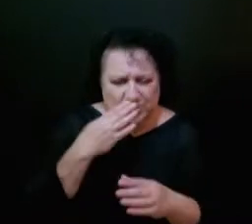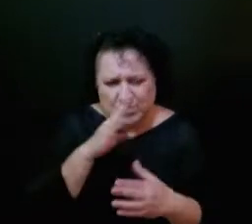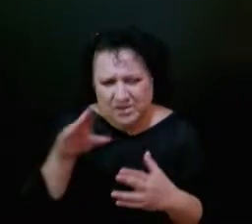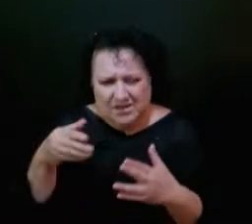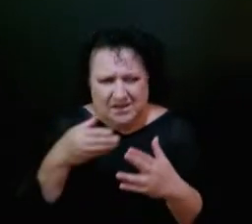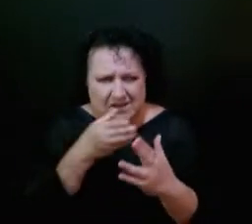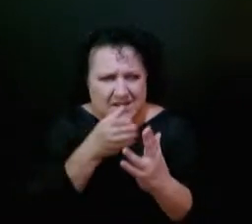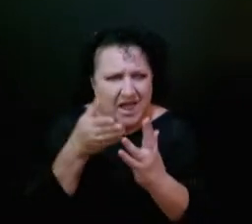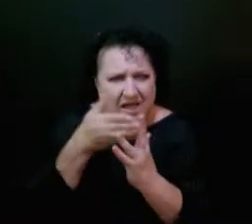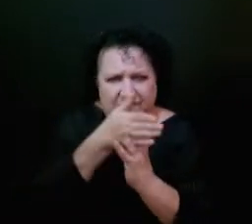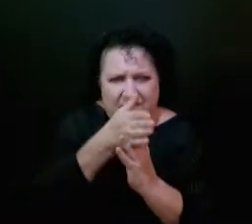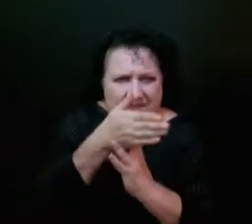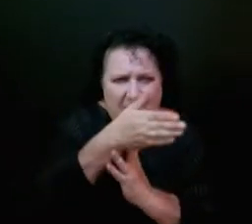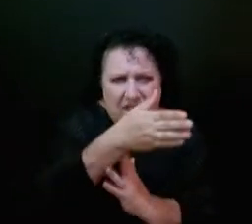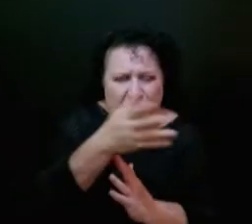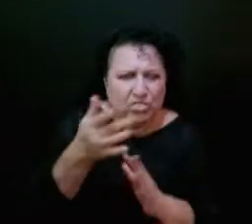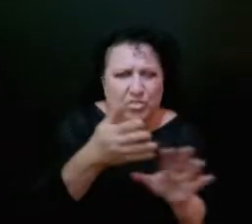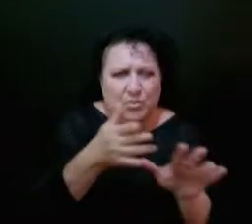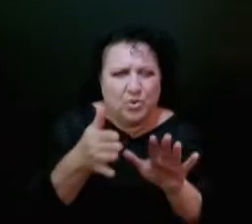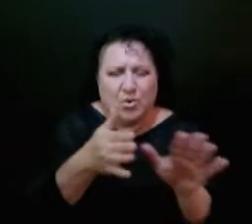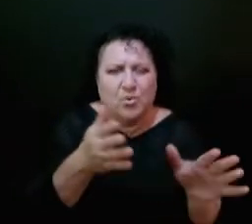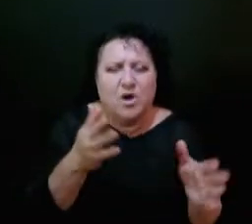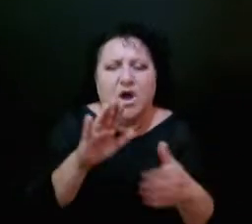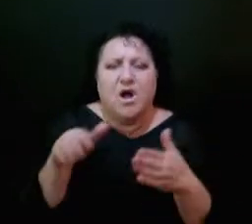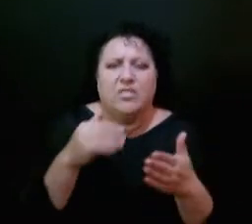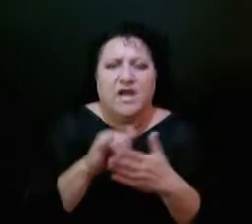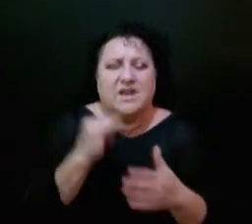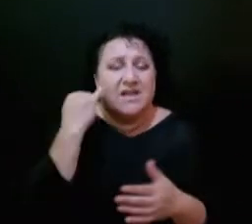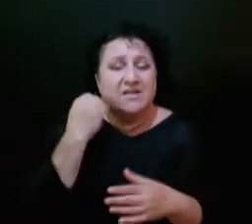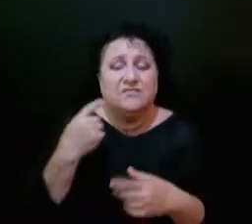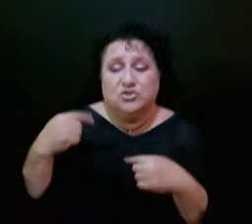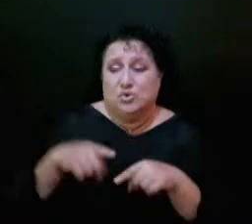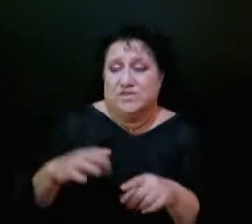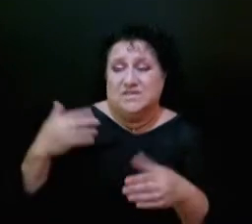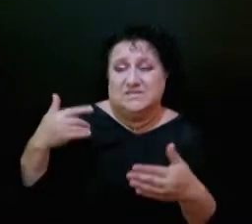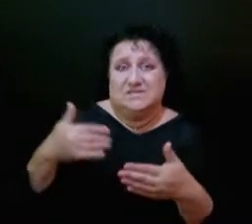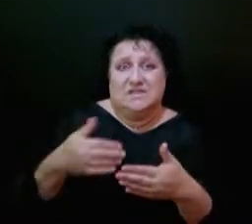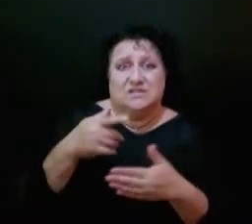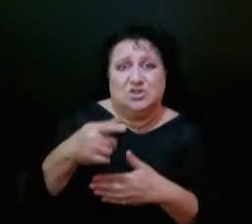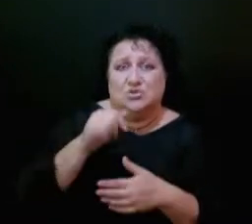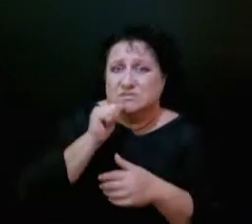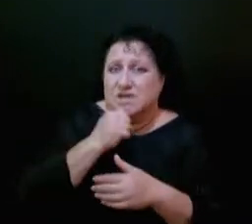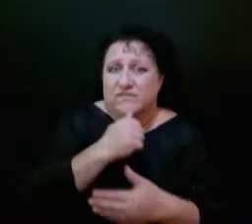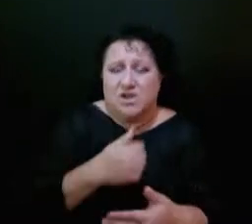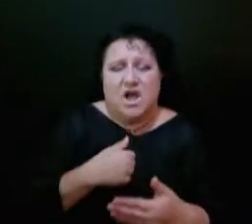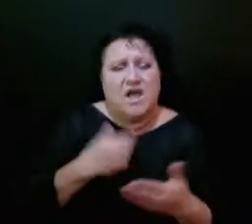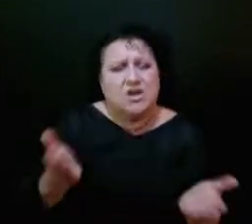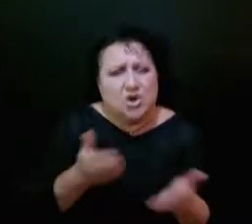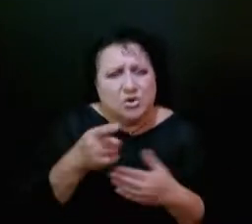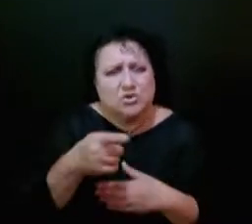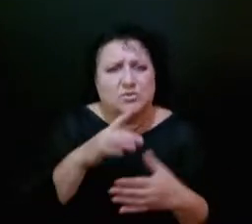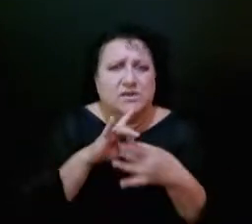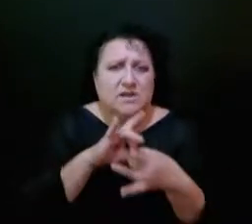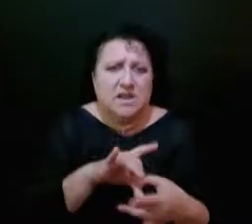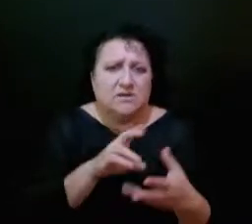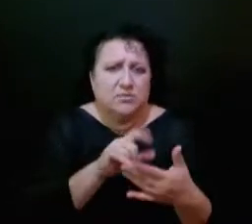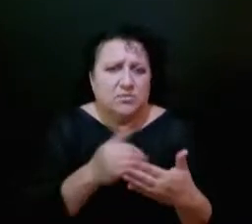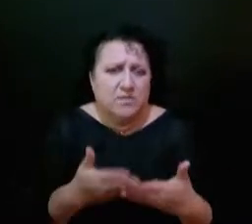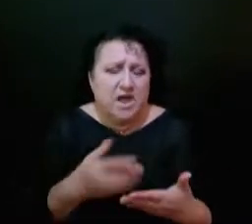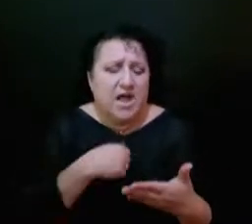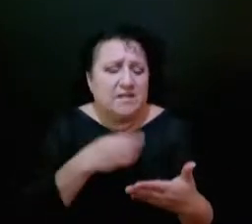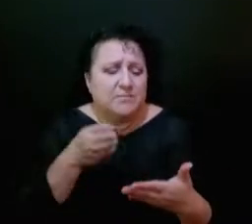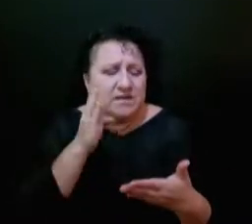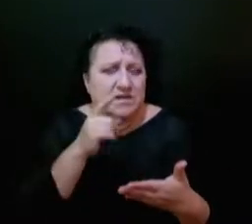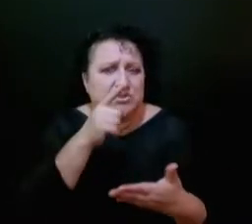this season, I want to encourage and exhort you to connect with God's word and listen and be sensitive to the Holy Spirit.